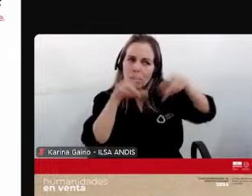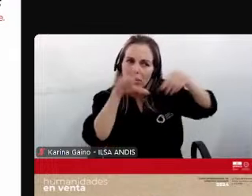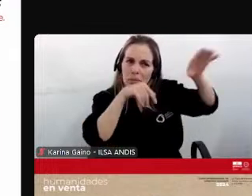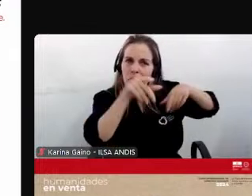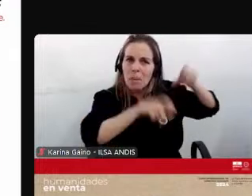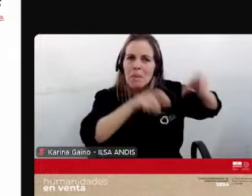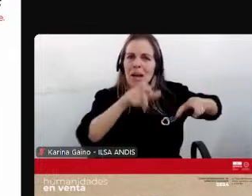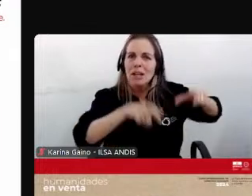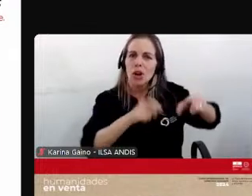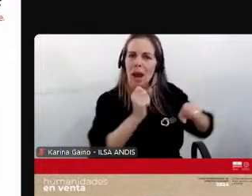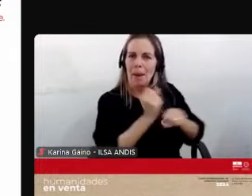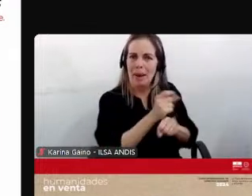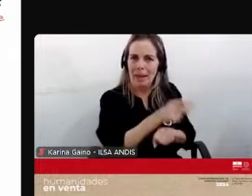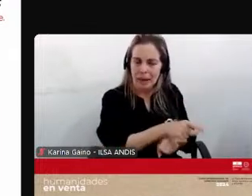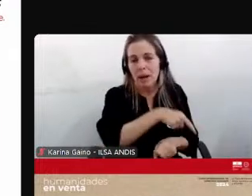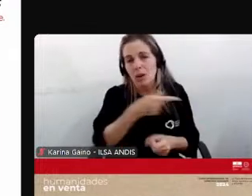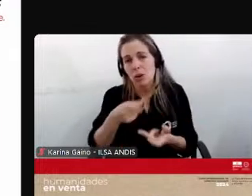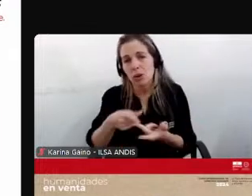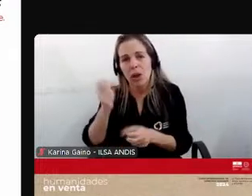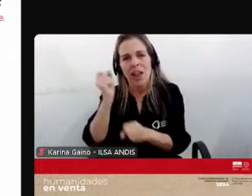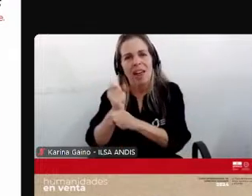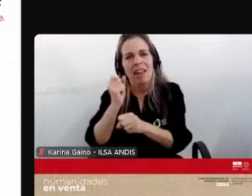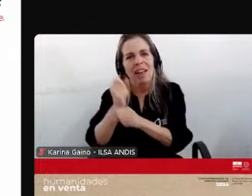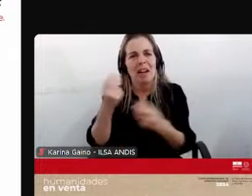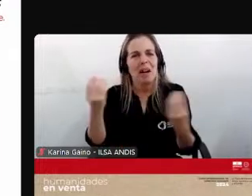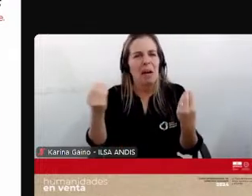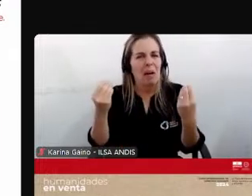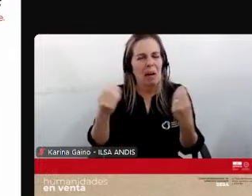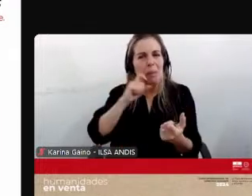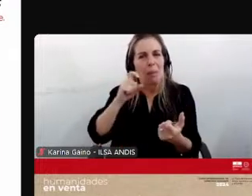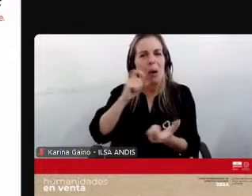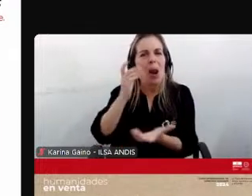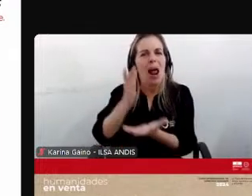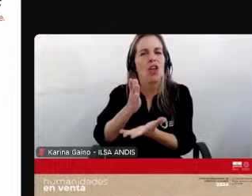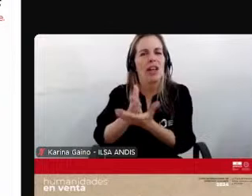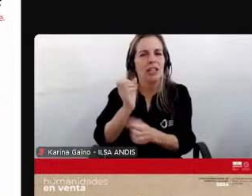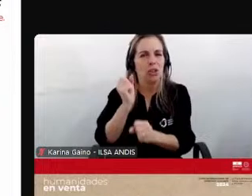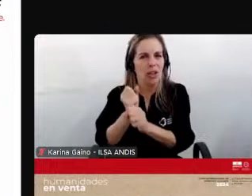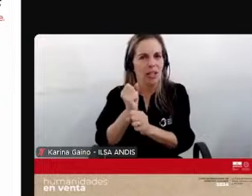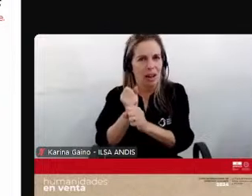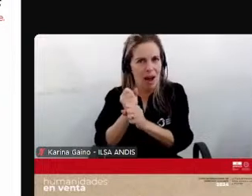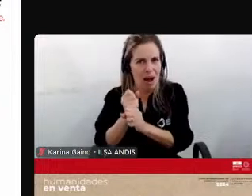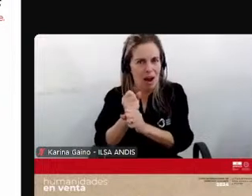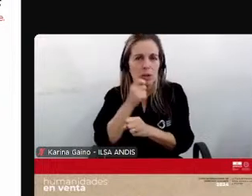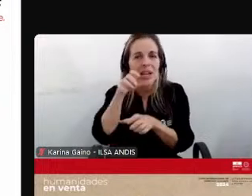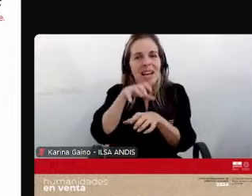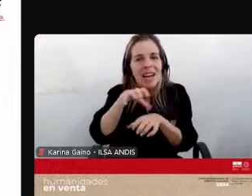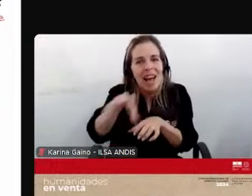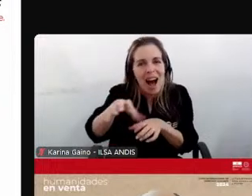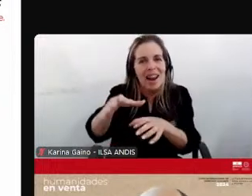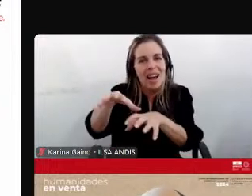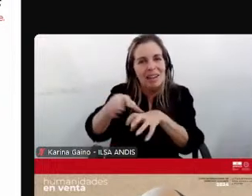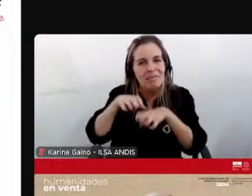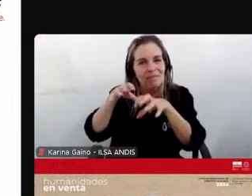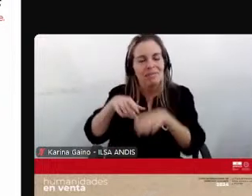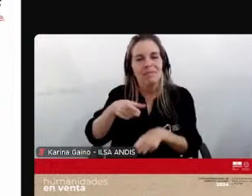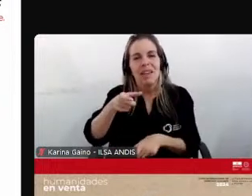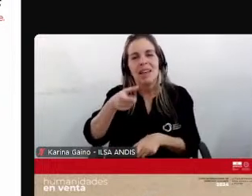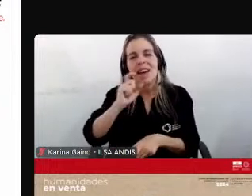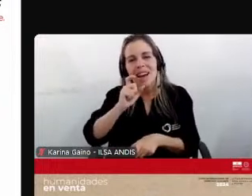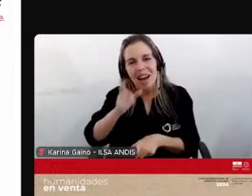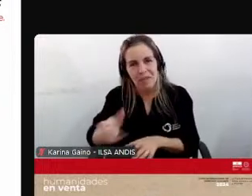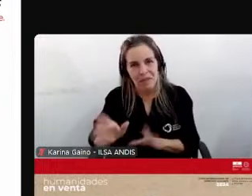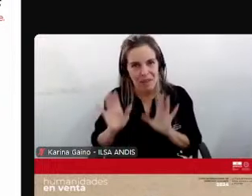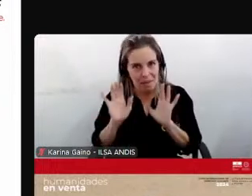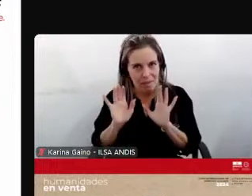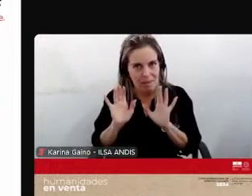Latin America. And again, we find those problems with recruitment around deception and piece rate pay to be root causes of a